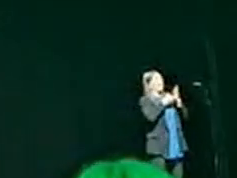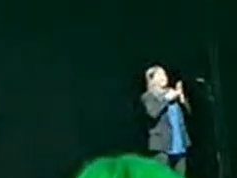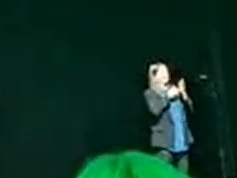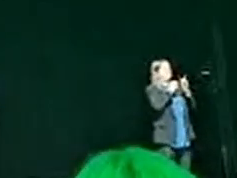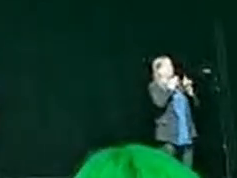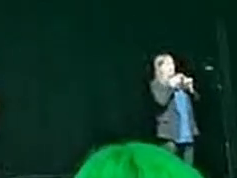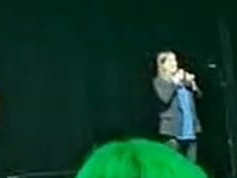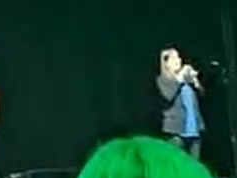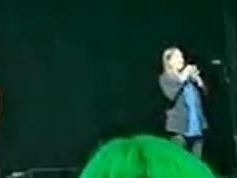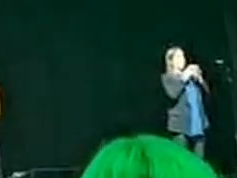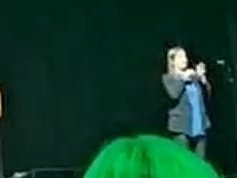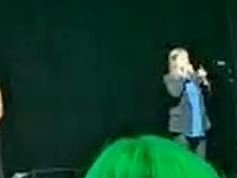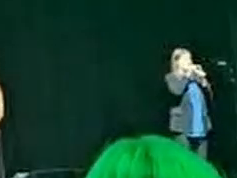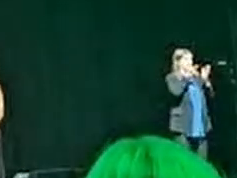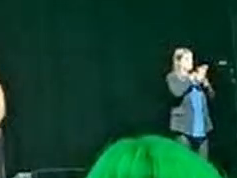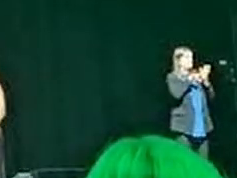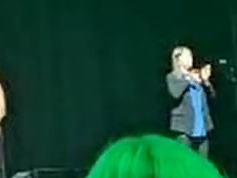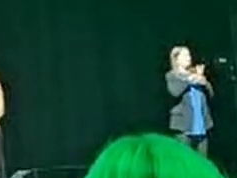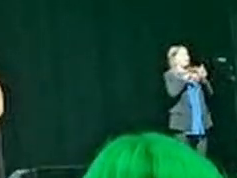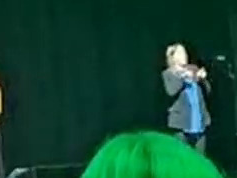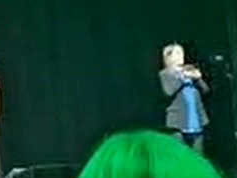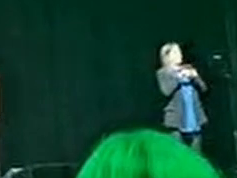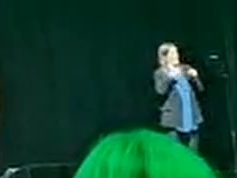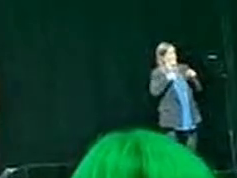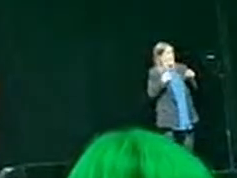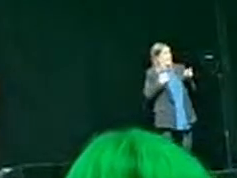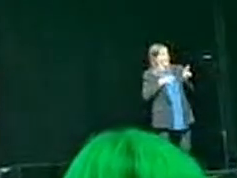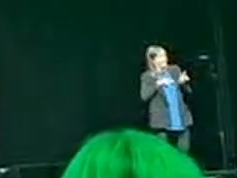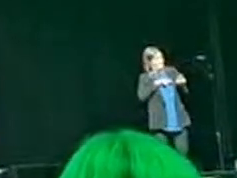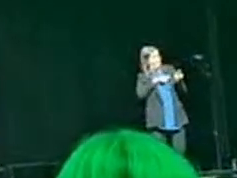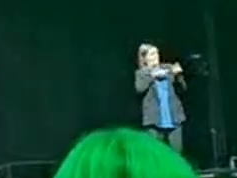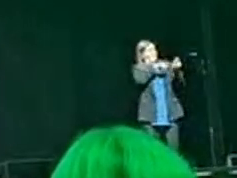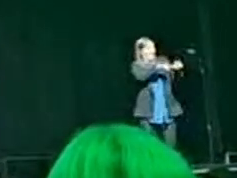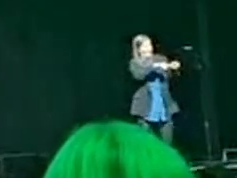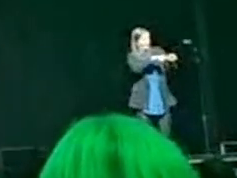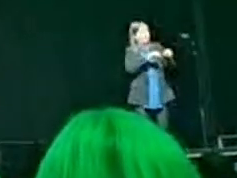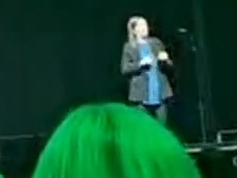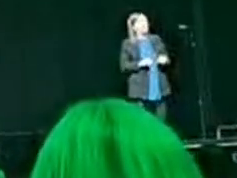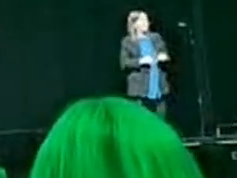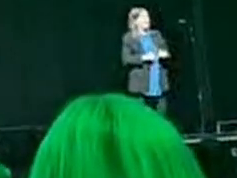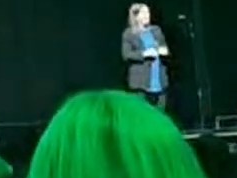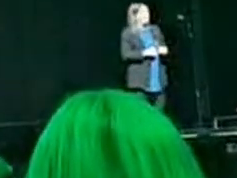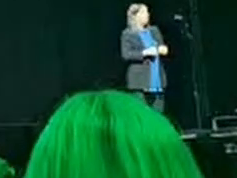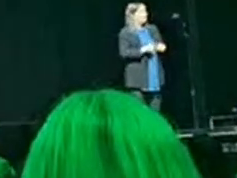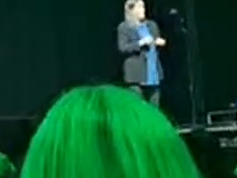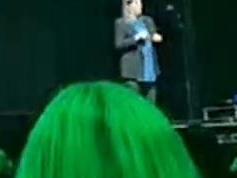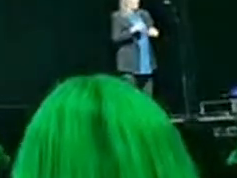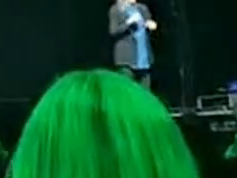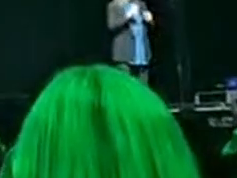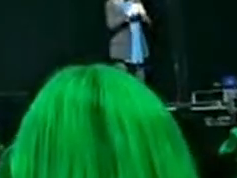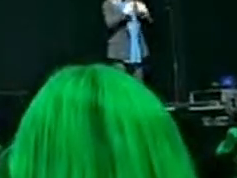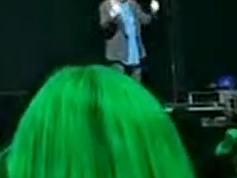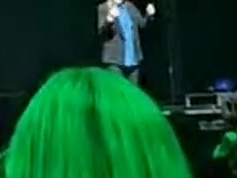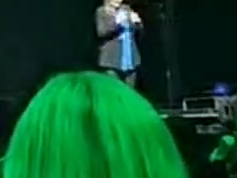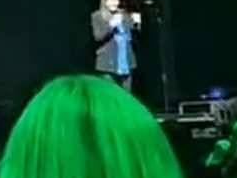event. And then me, I followed, even though the Guardian article denies any point of